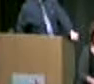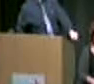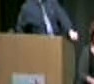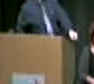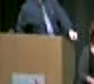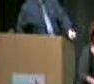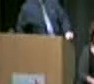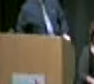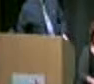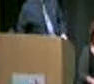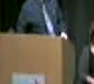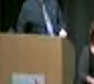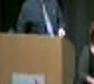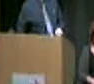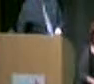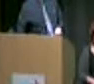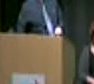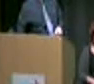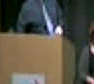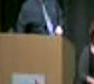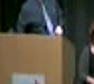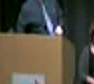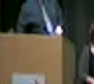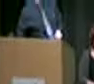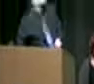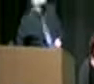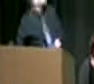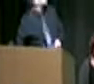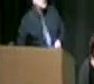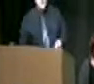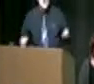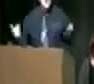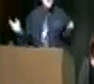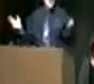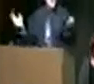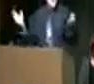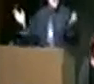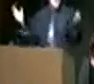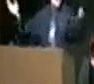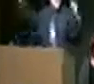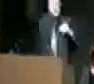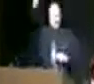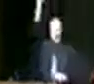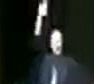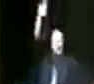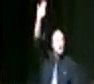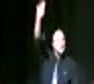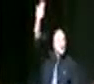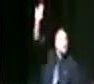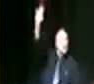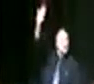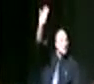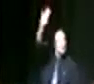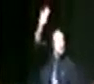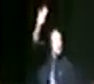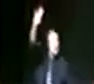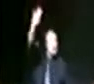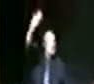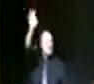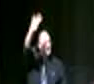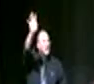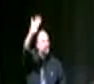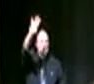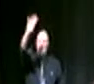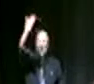I thought you, go back one, Ramsey. Please. Cuyahoga Falls. Who